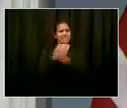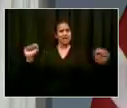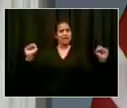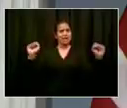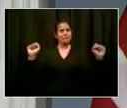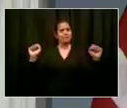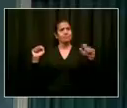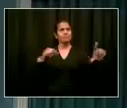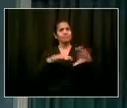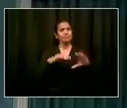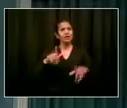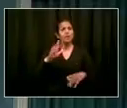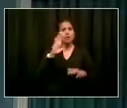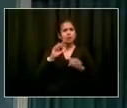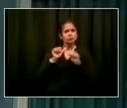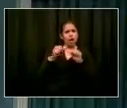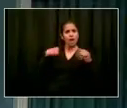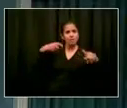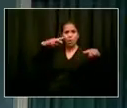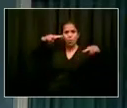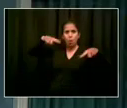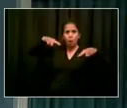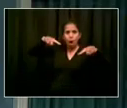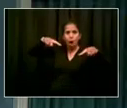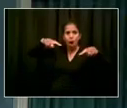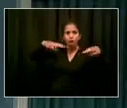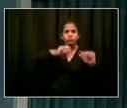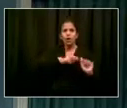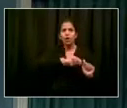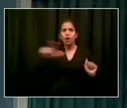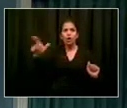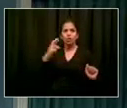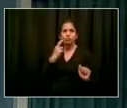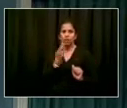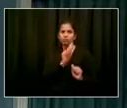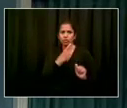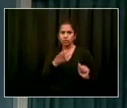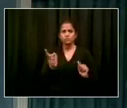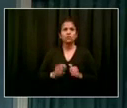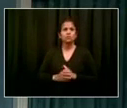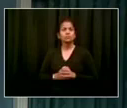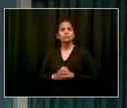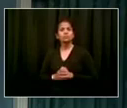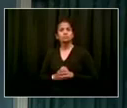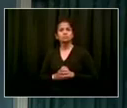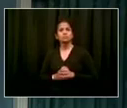said. Thank you, Dave. Go ahead. The next is Dana from the New York Times.